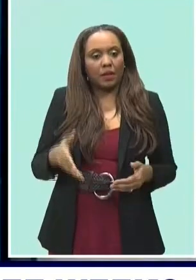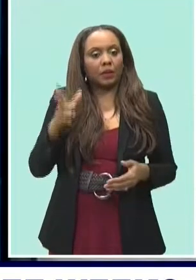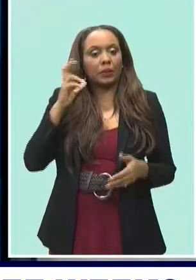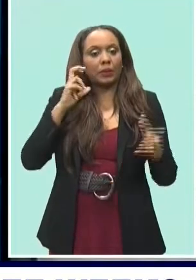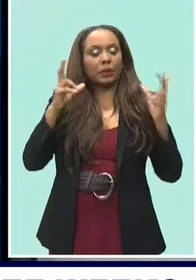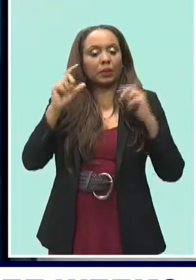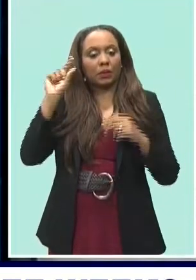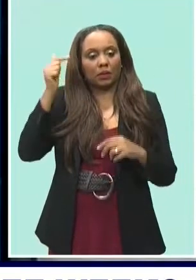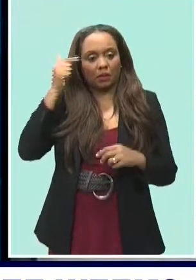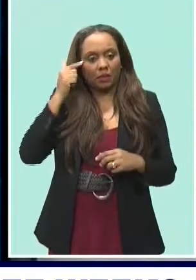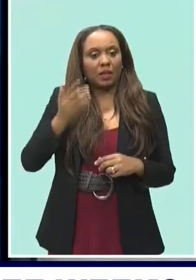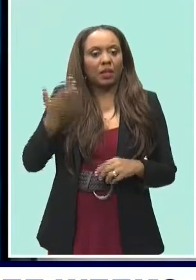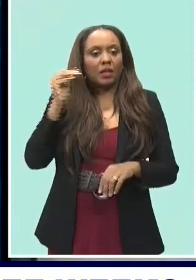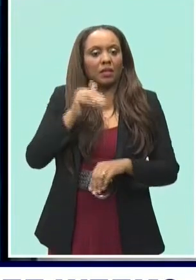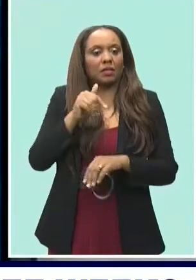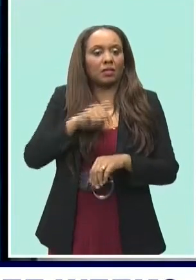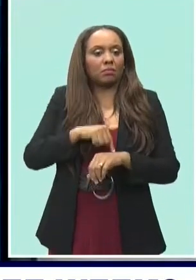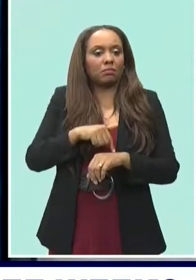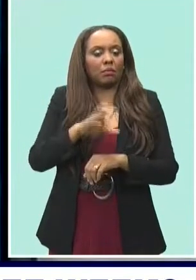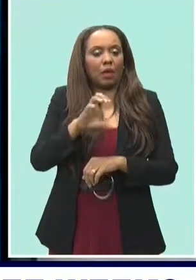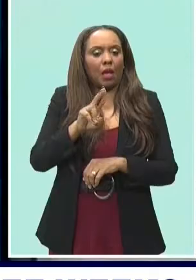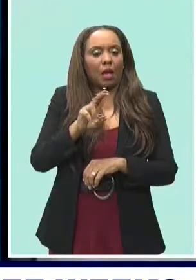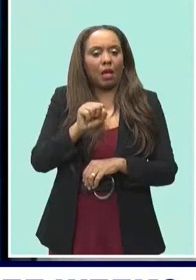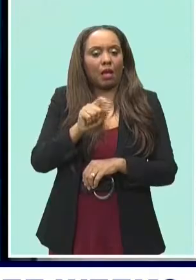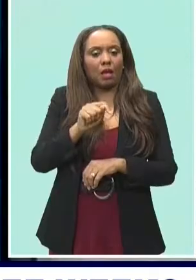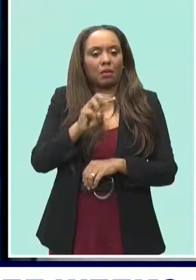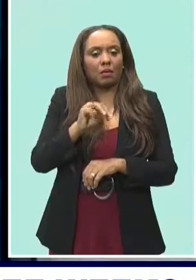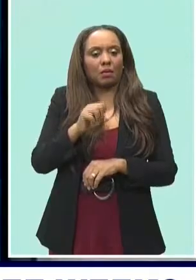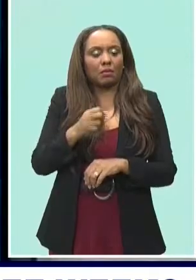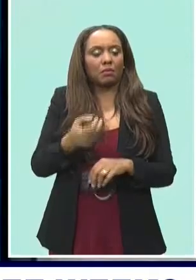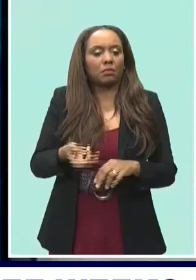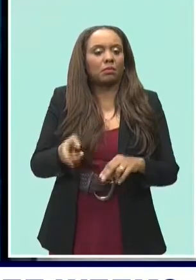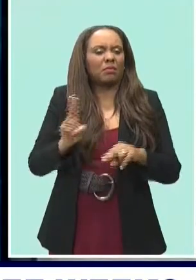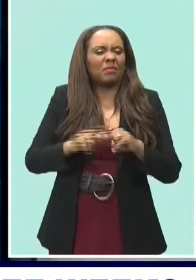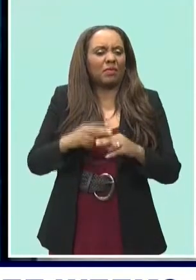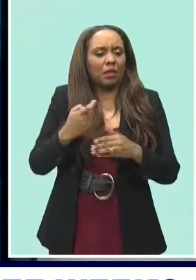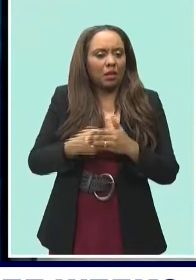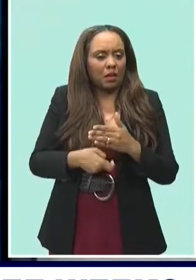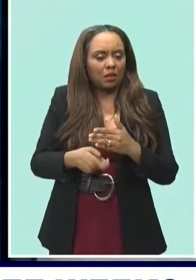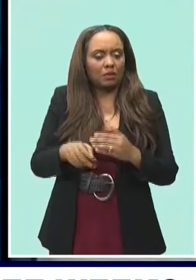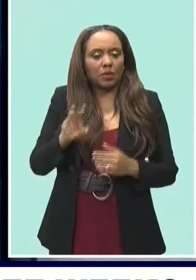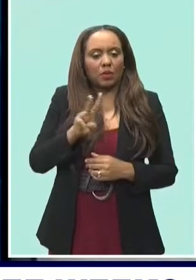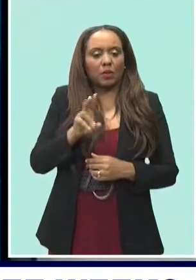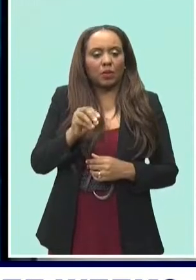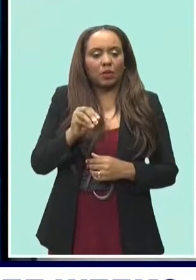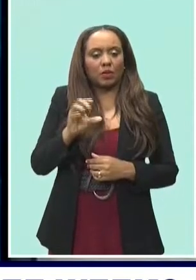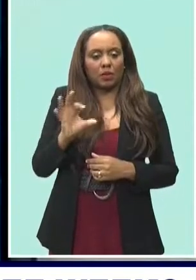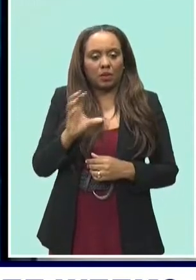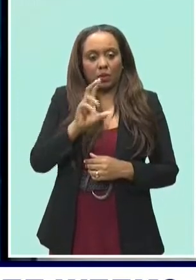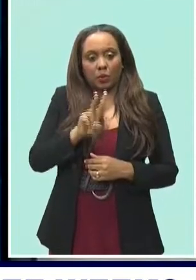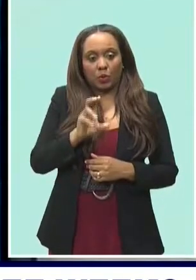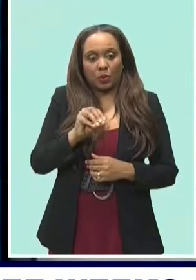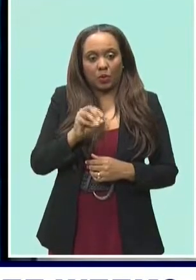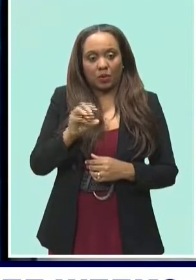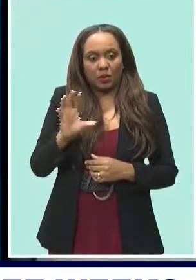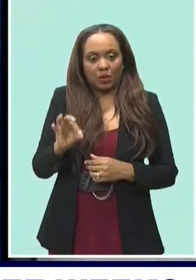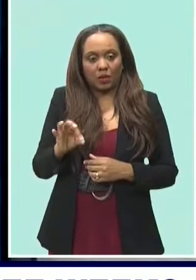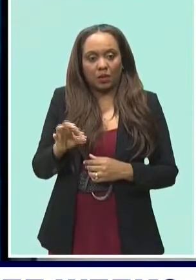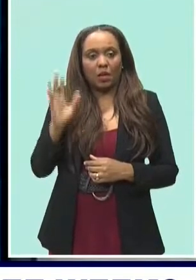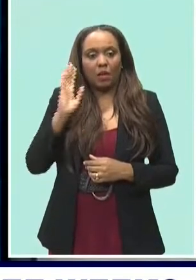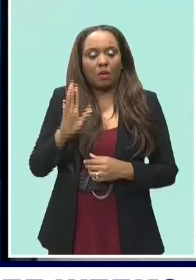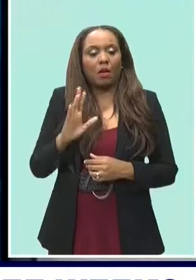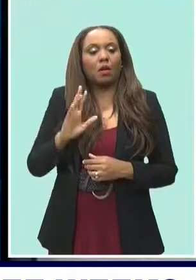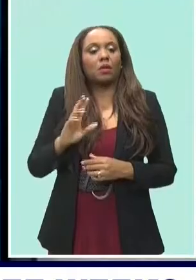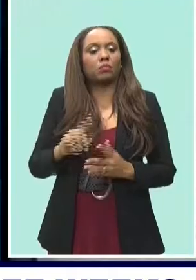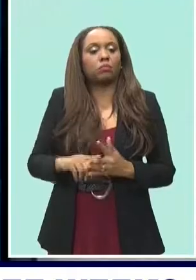tariff was revised was back in 2009. Mr. Strawn says the tariff will be implemented along with the Asakuda World, which will